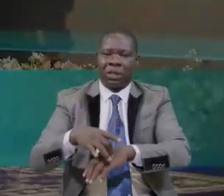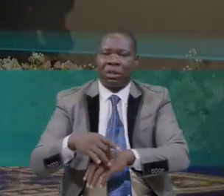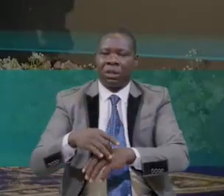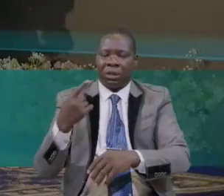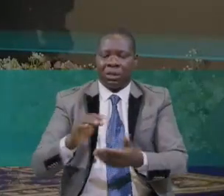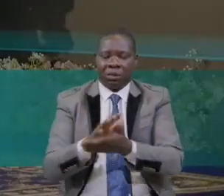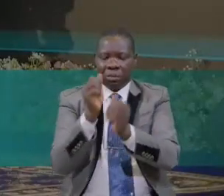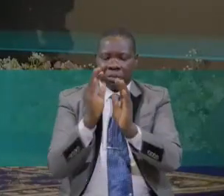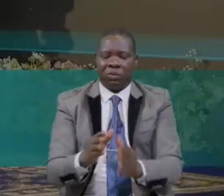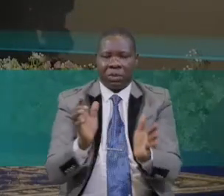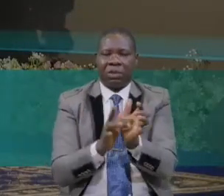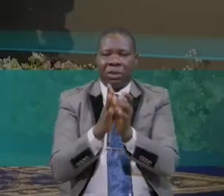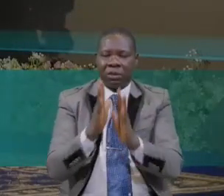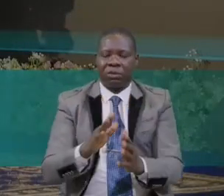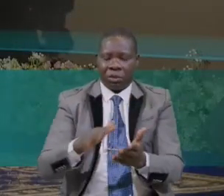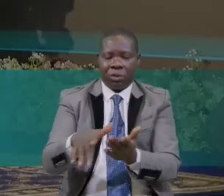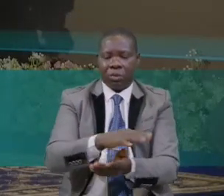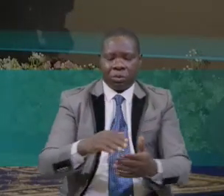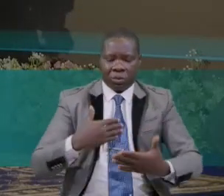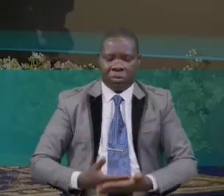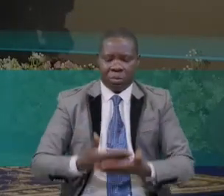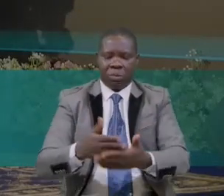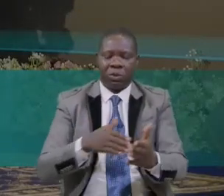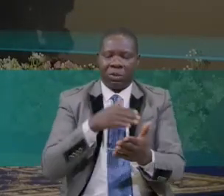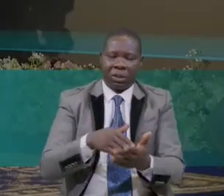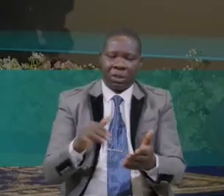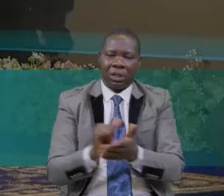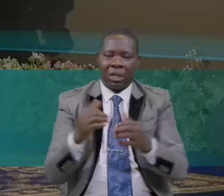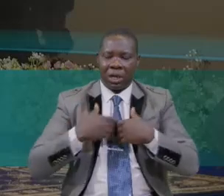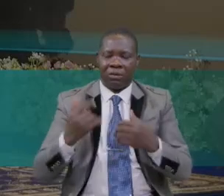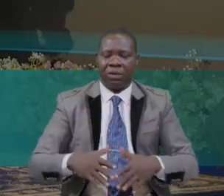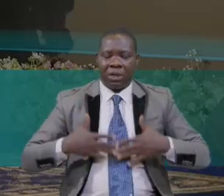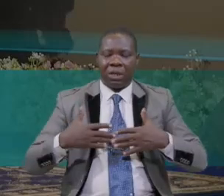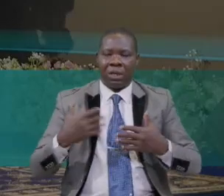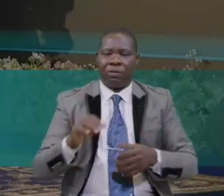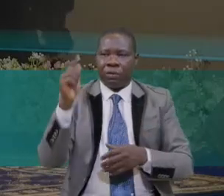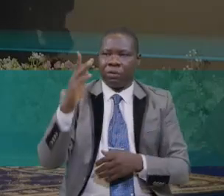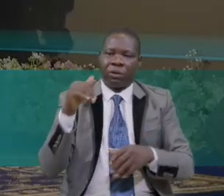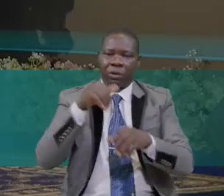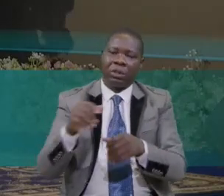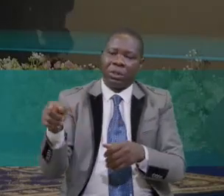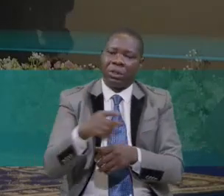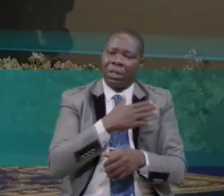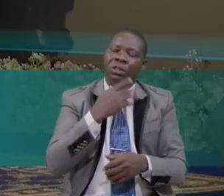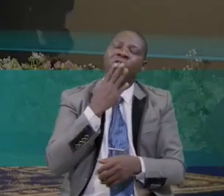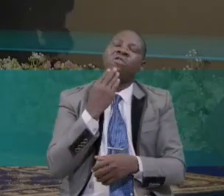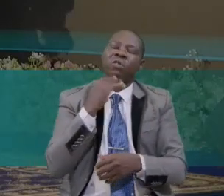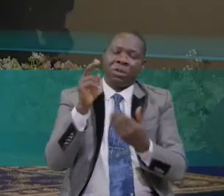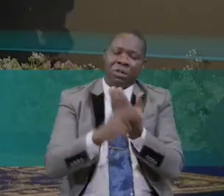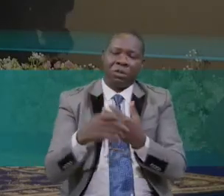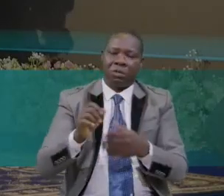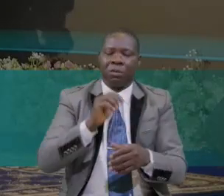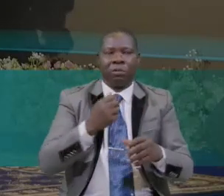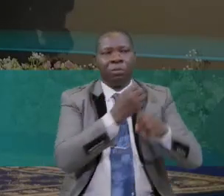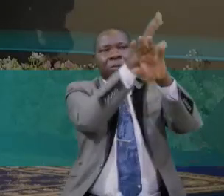who are born again, and they have the life of God in them. And the sweetness of Calvary has come into their